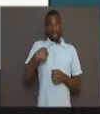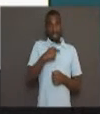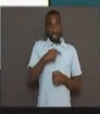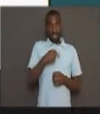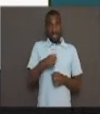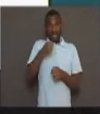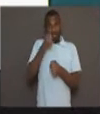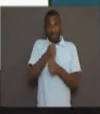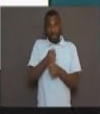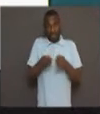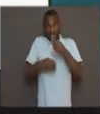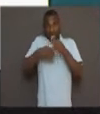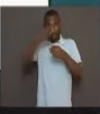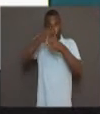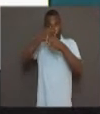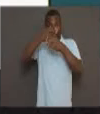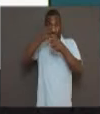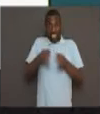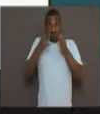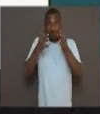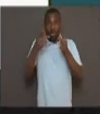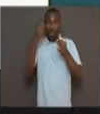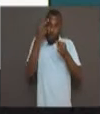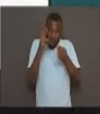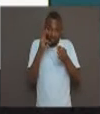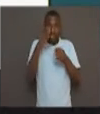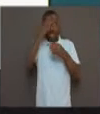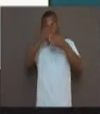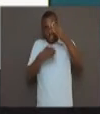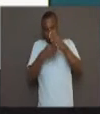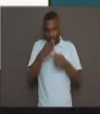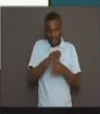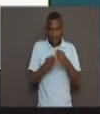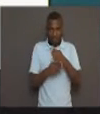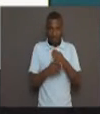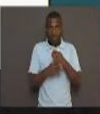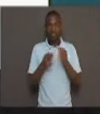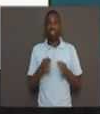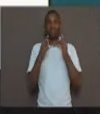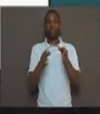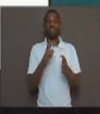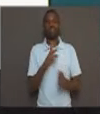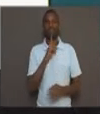a step-up transformer or a step-down transformer.